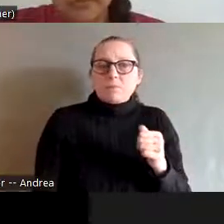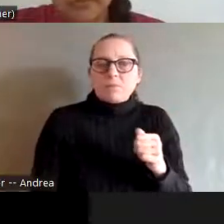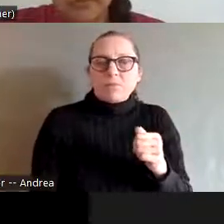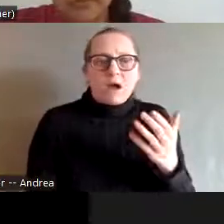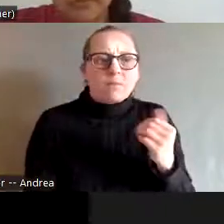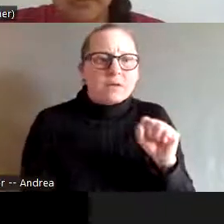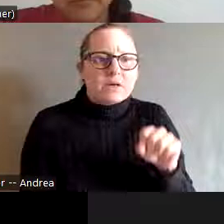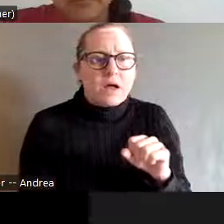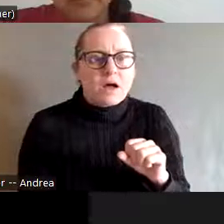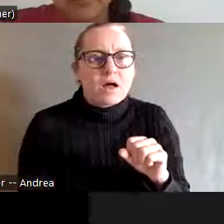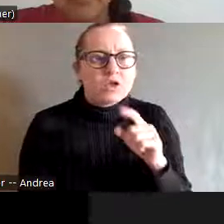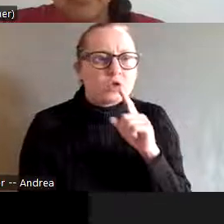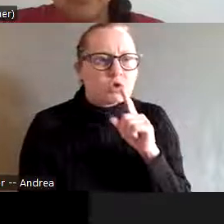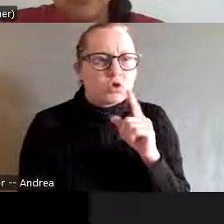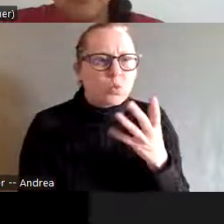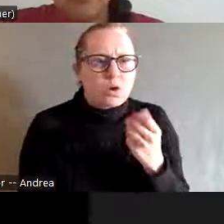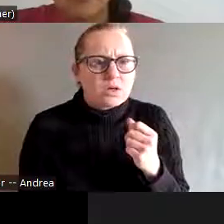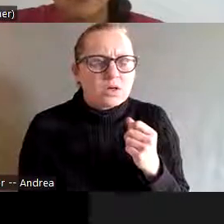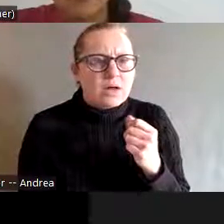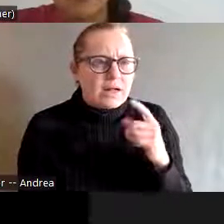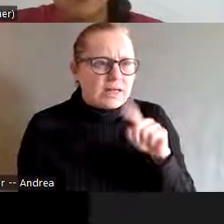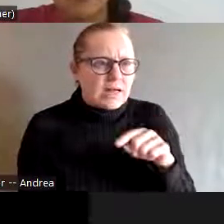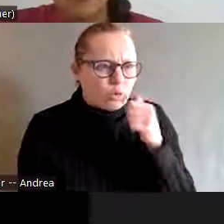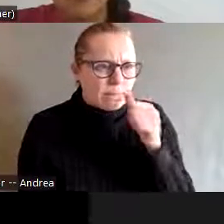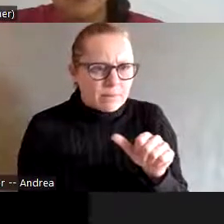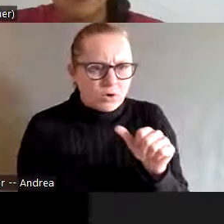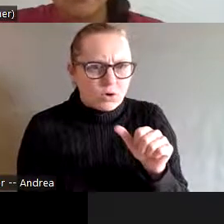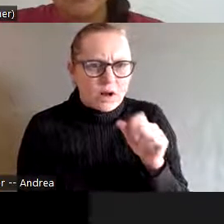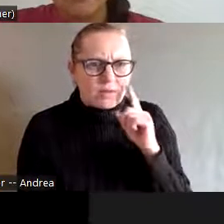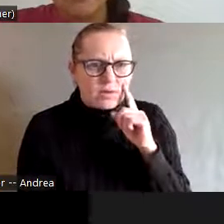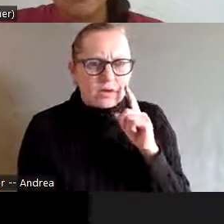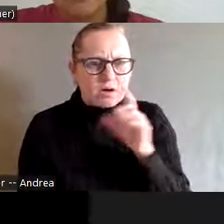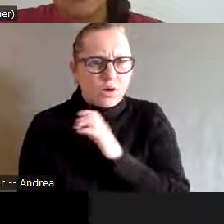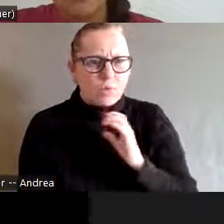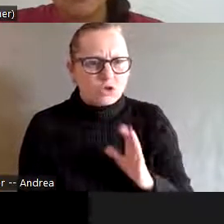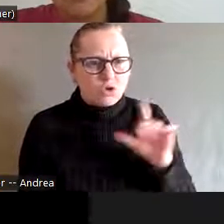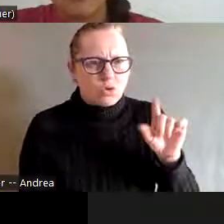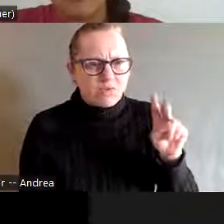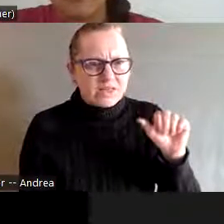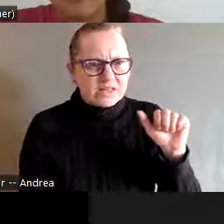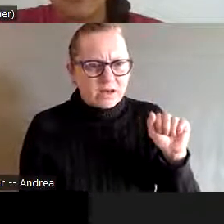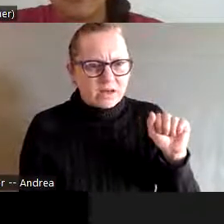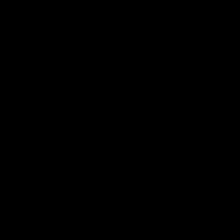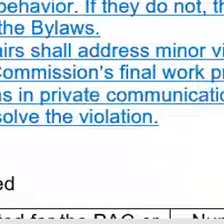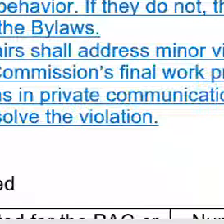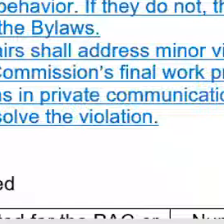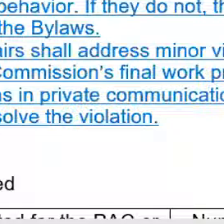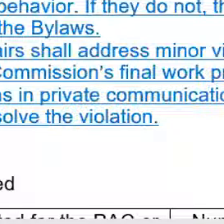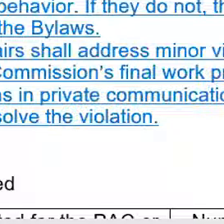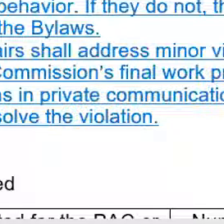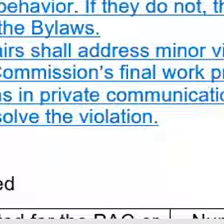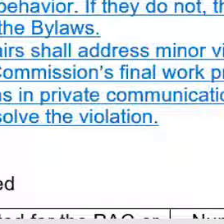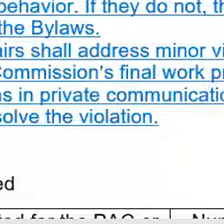Yeah, I just kind of wanted to, I can't remember what was thinking. I think it was Commissioner Lavisa. I just wanted to say, those are part of the